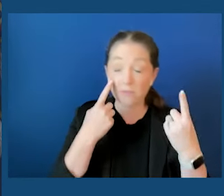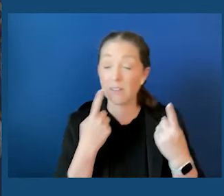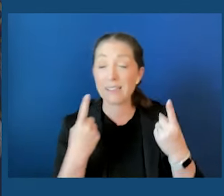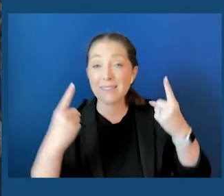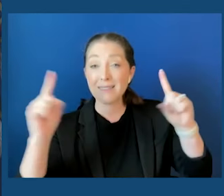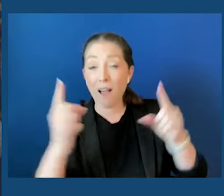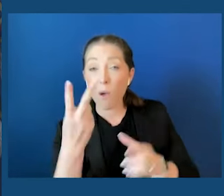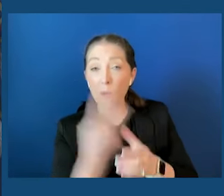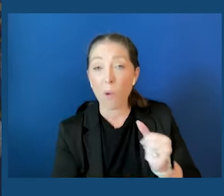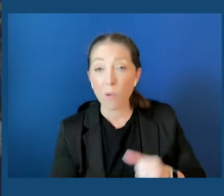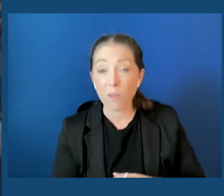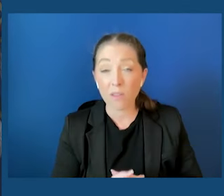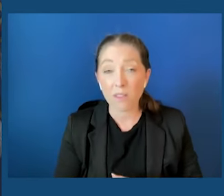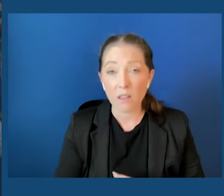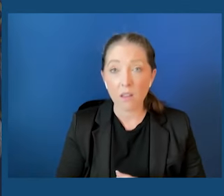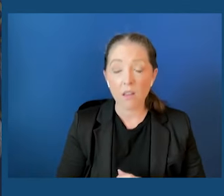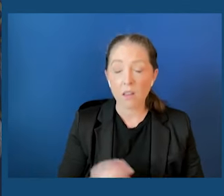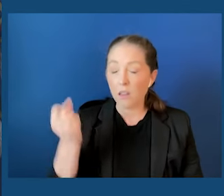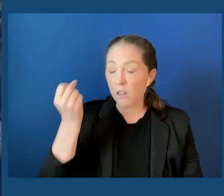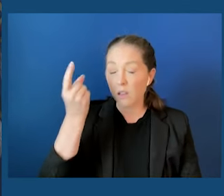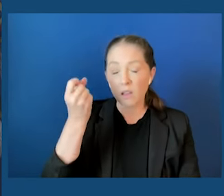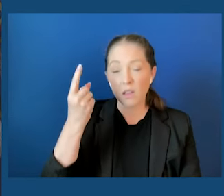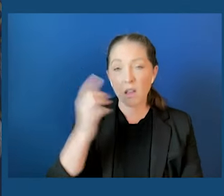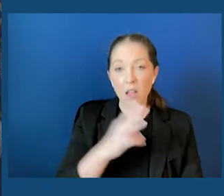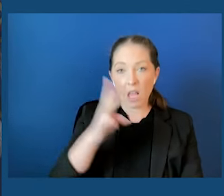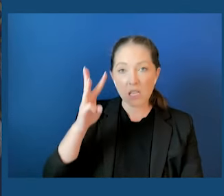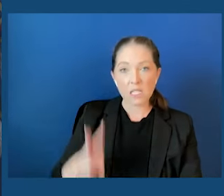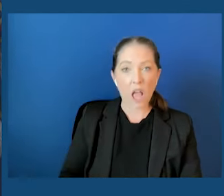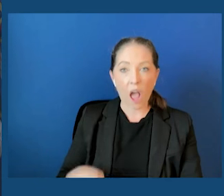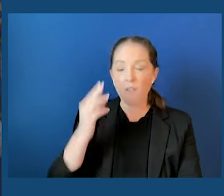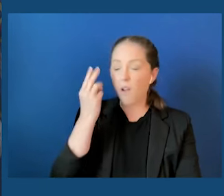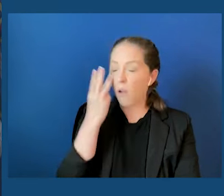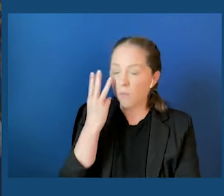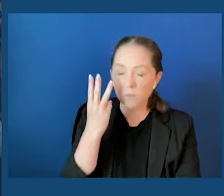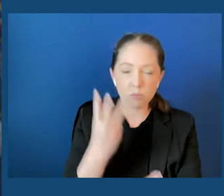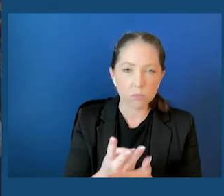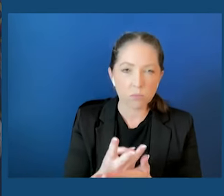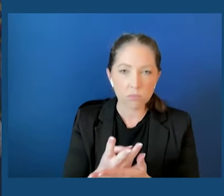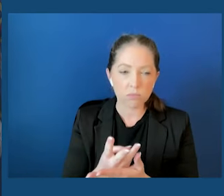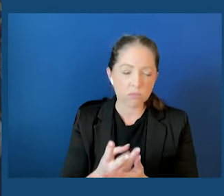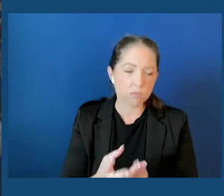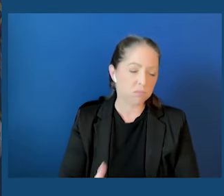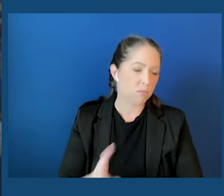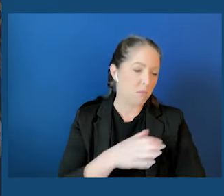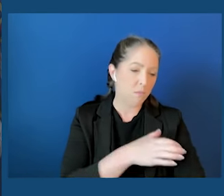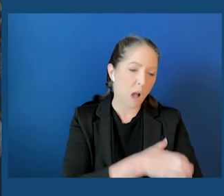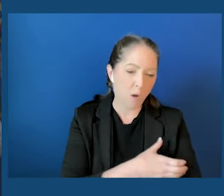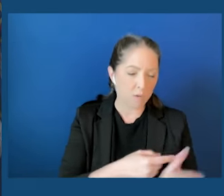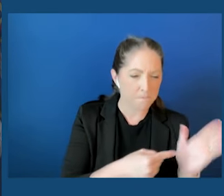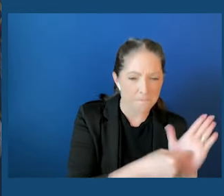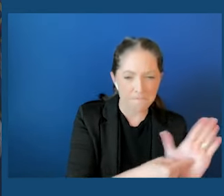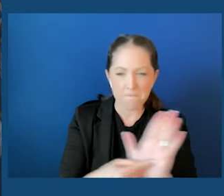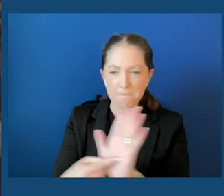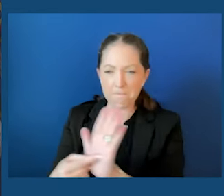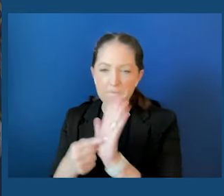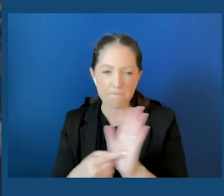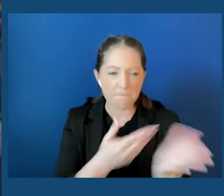never, ever witnessed such a powerful display of what it truly means to be a